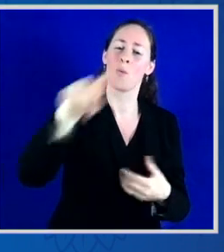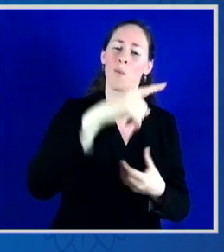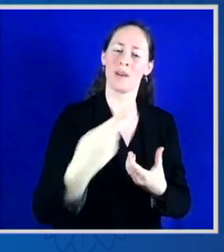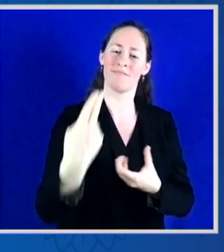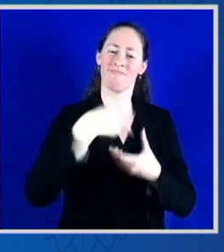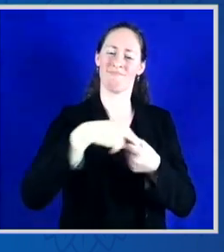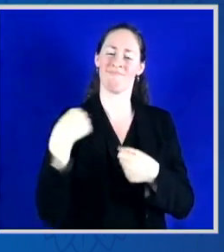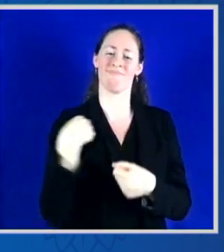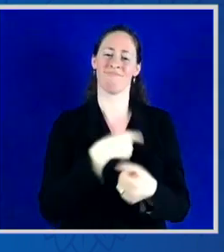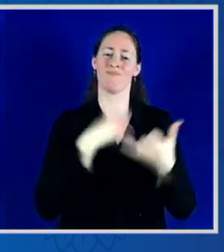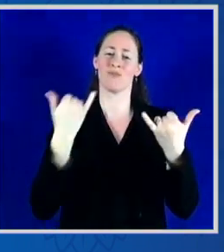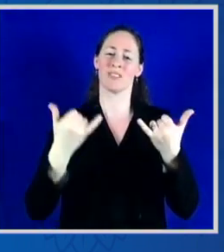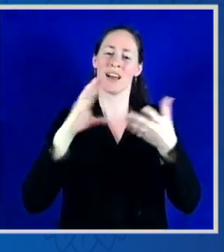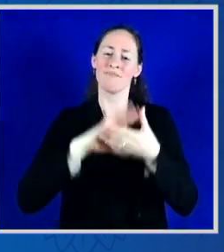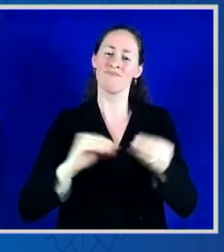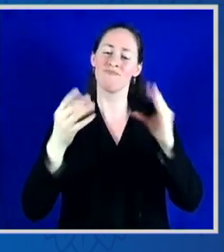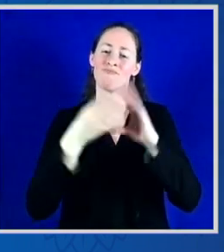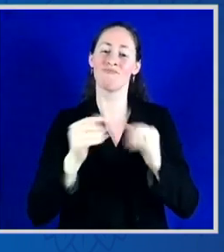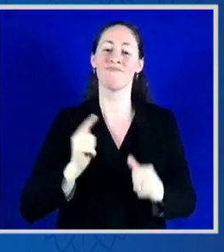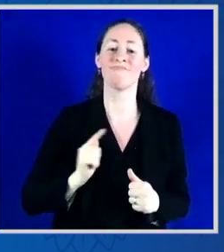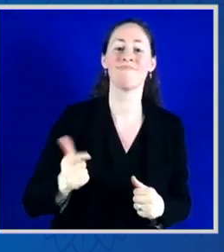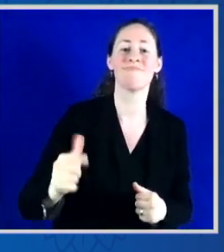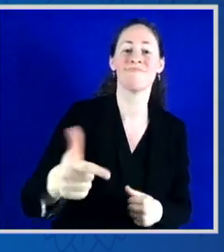pass it back to you, Cedric.